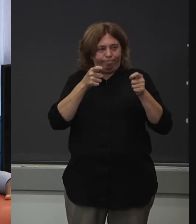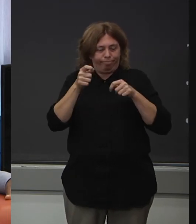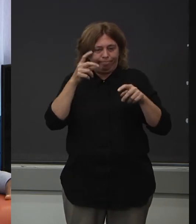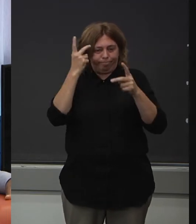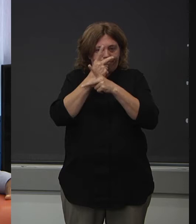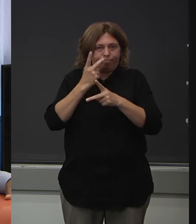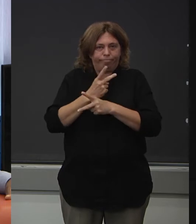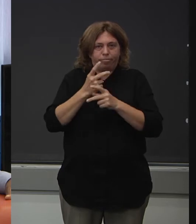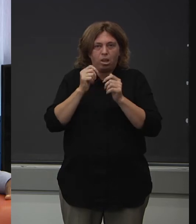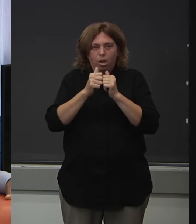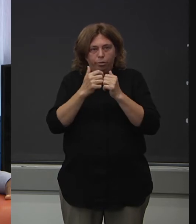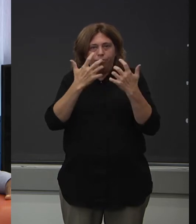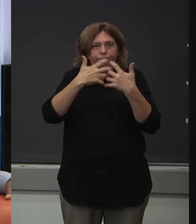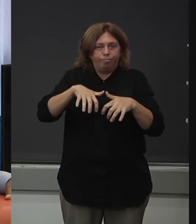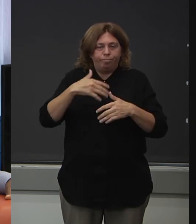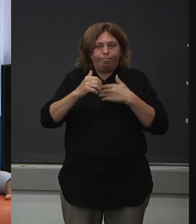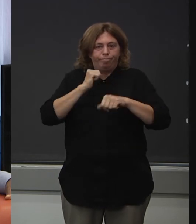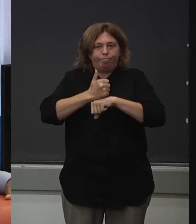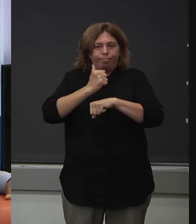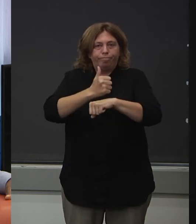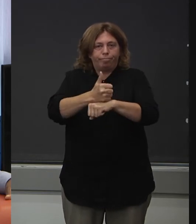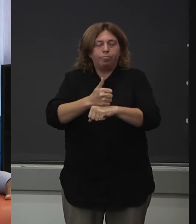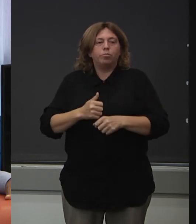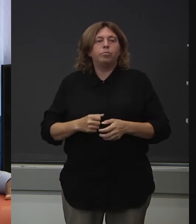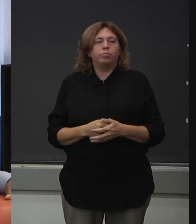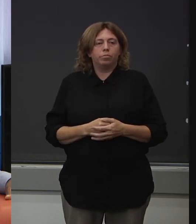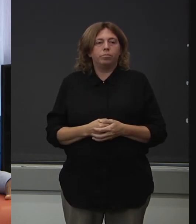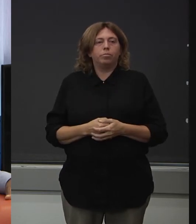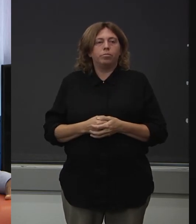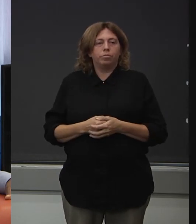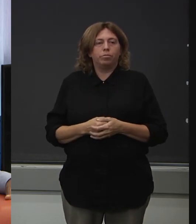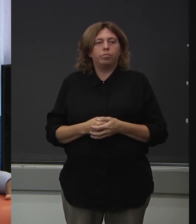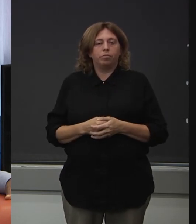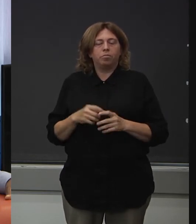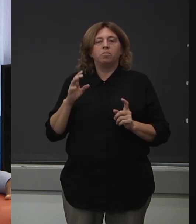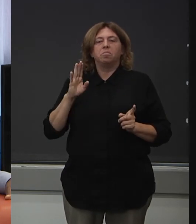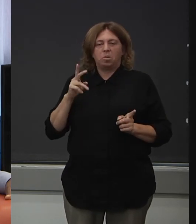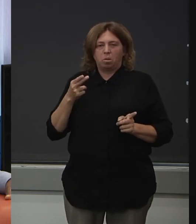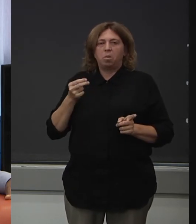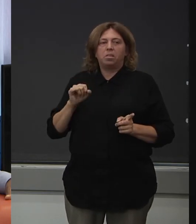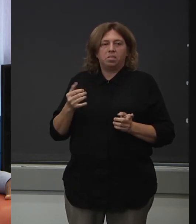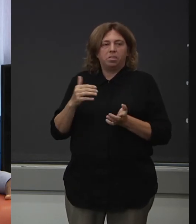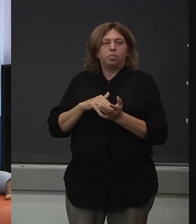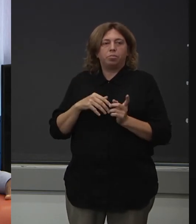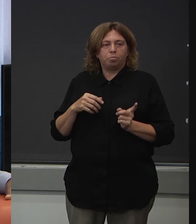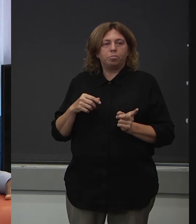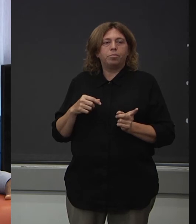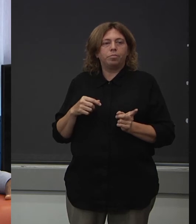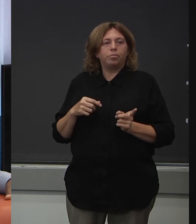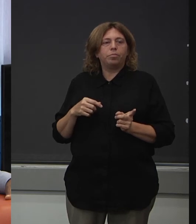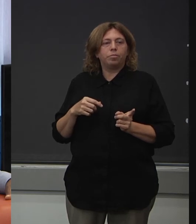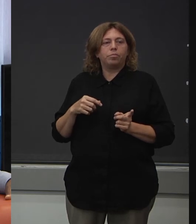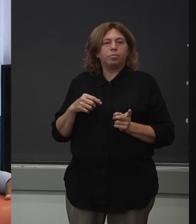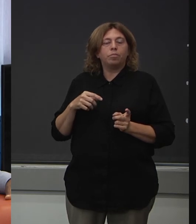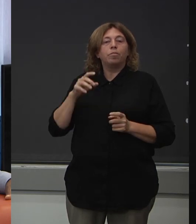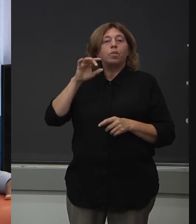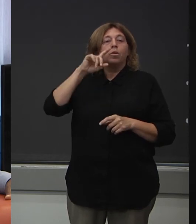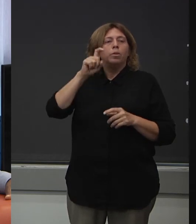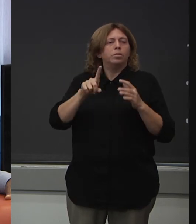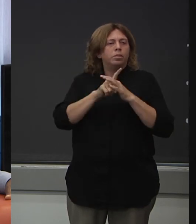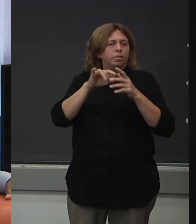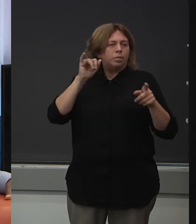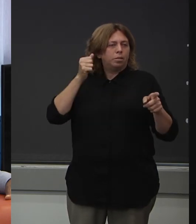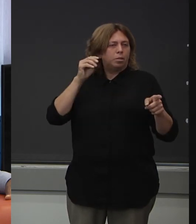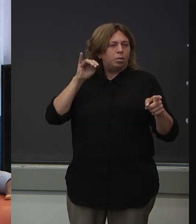A question from Jamie: where can I report a business that's not following the mandatory guidelines around face coverings?